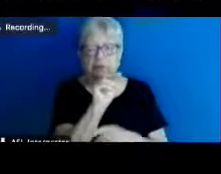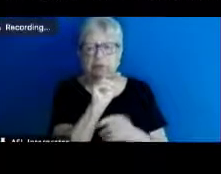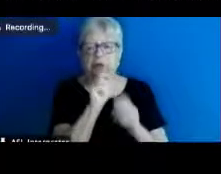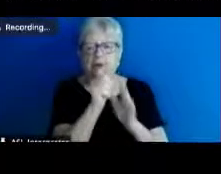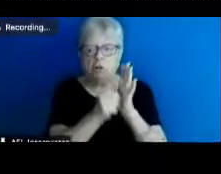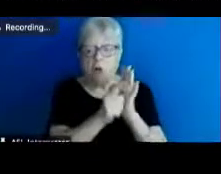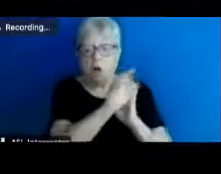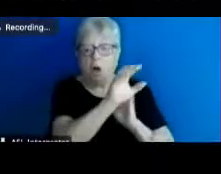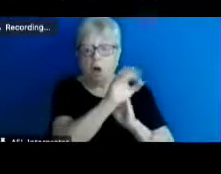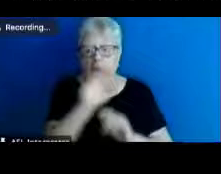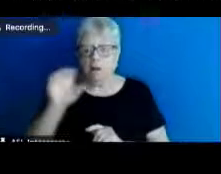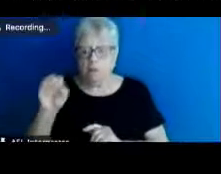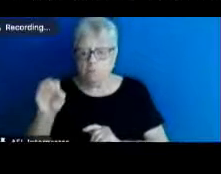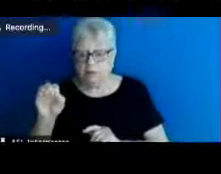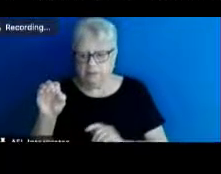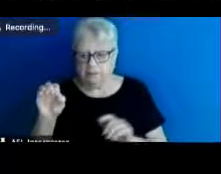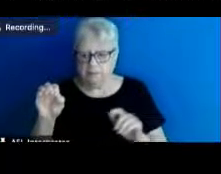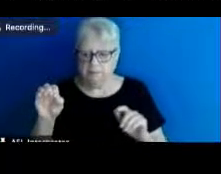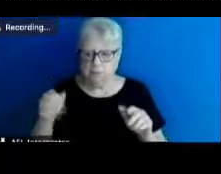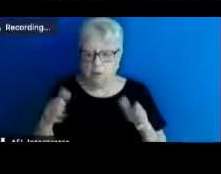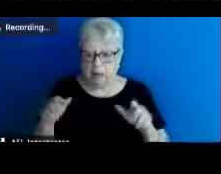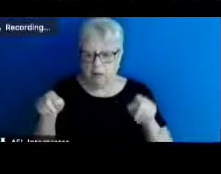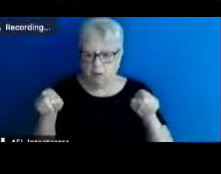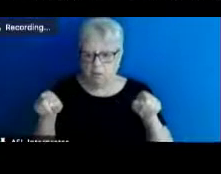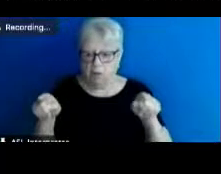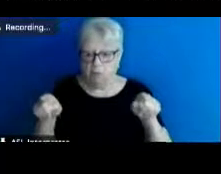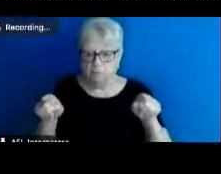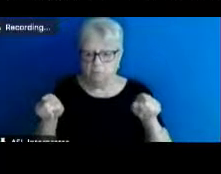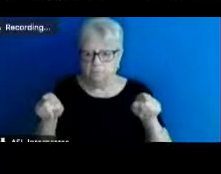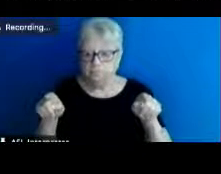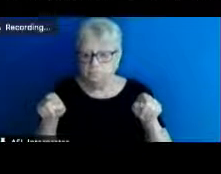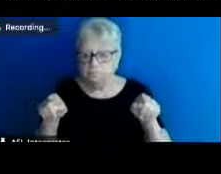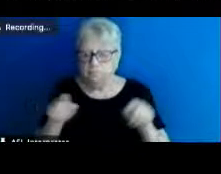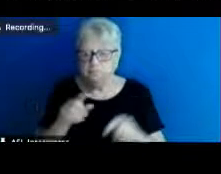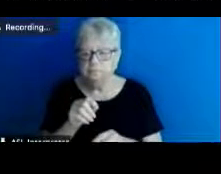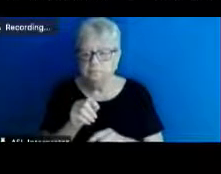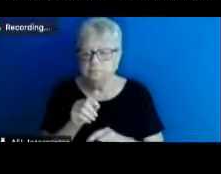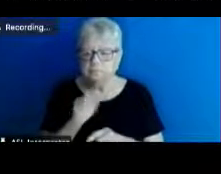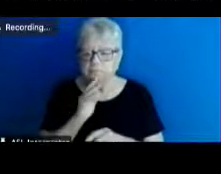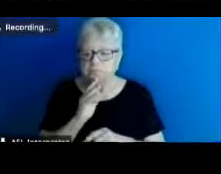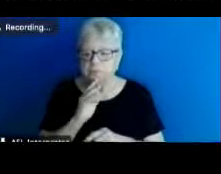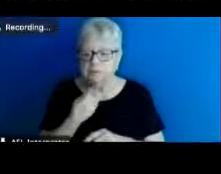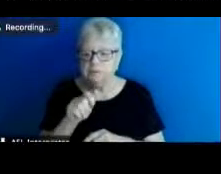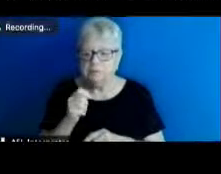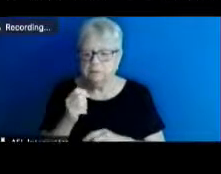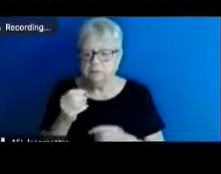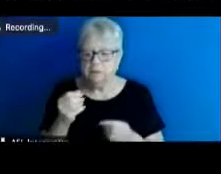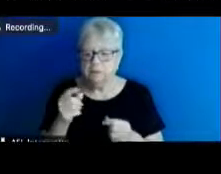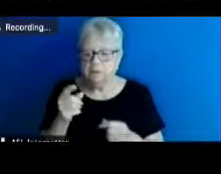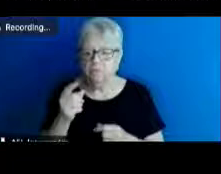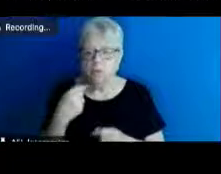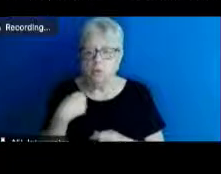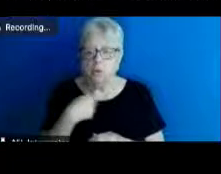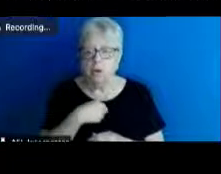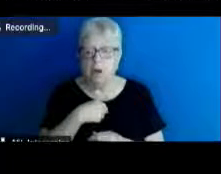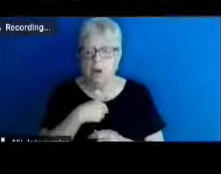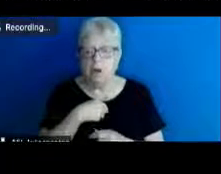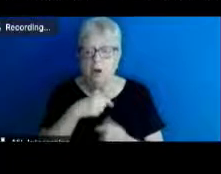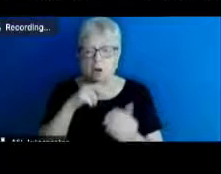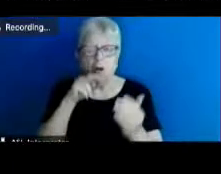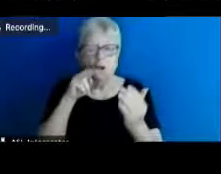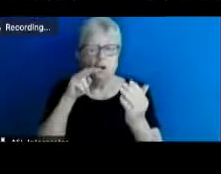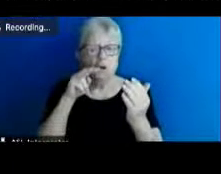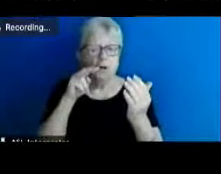to pursue. And those contracts have still not actually been executed. So we'll be looking at where that's